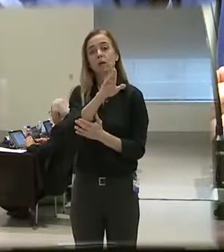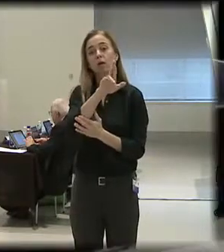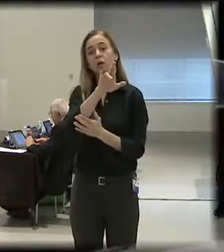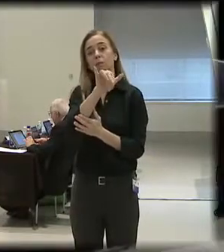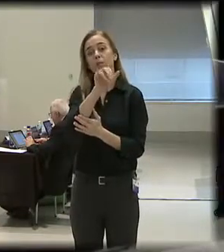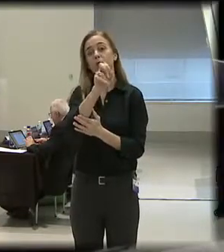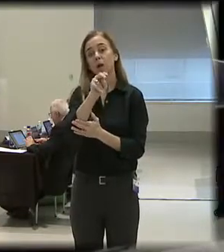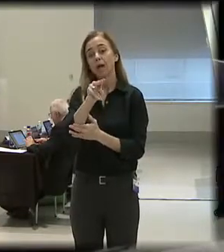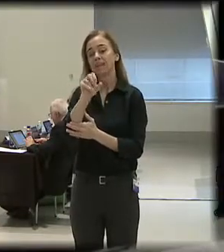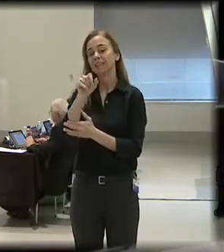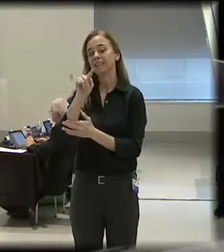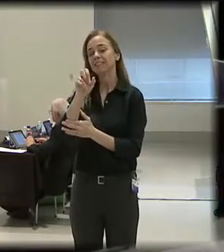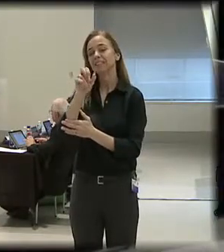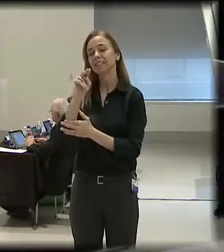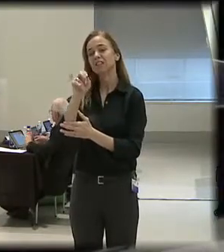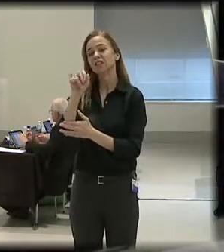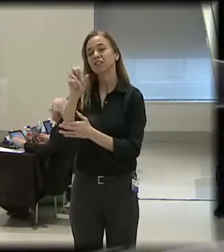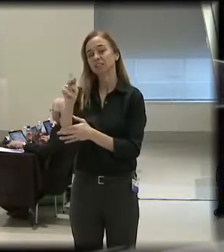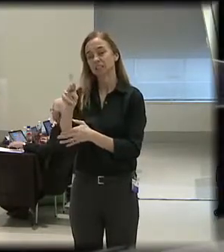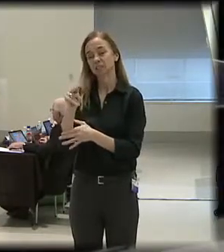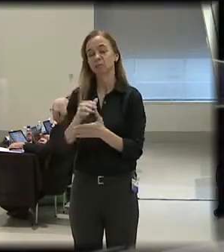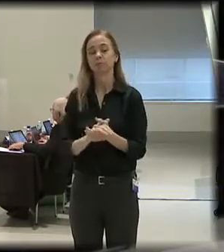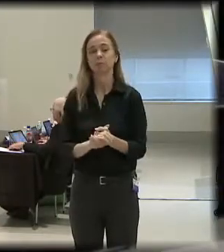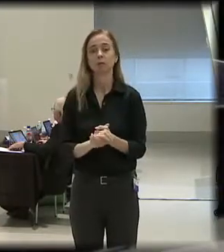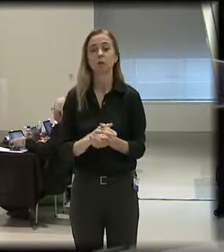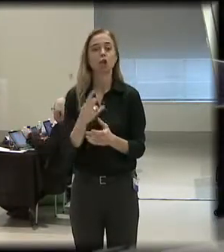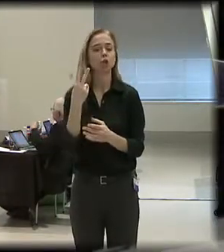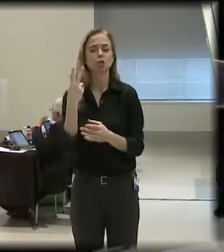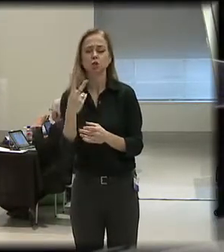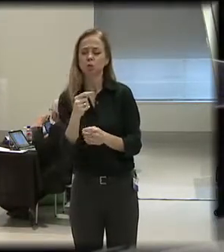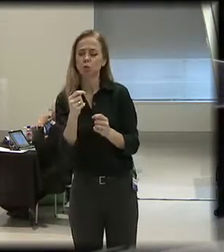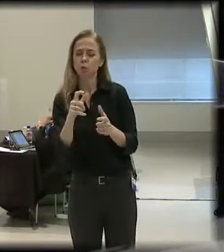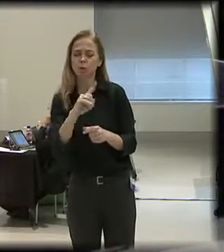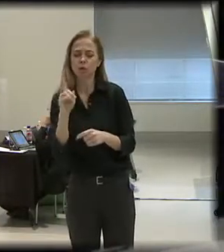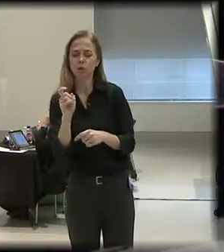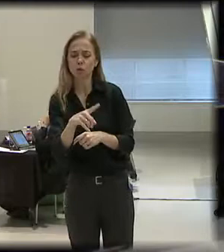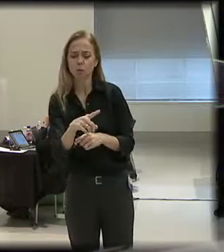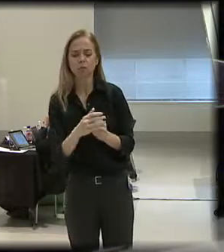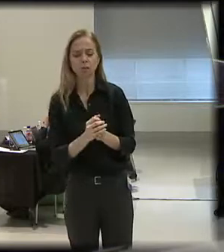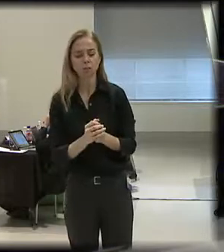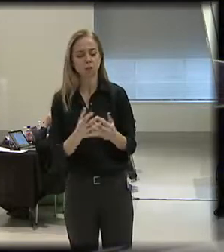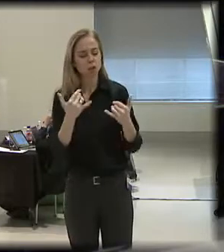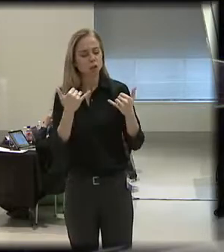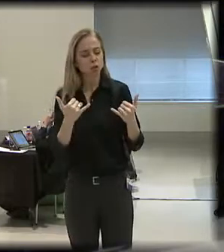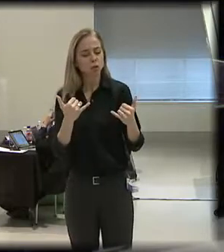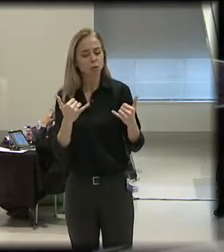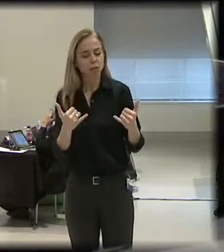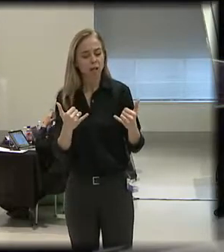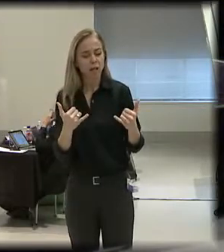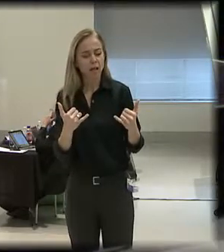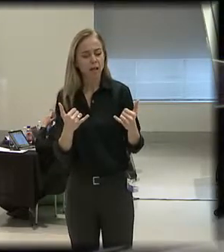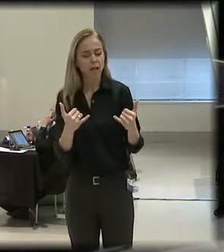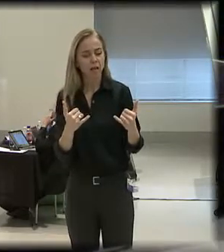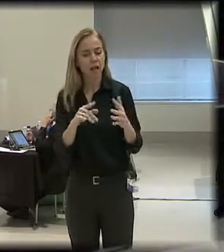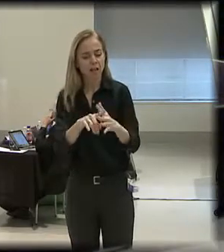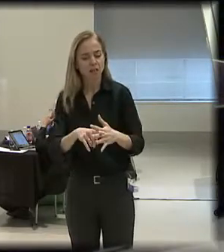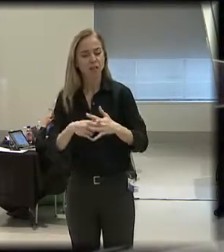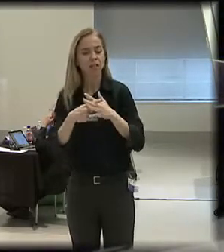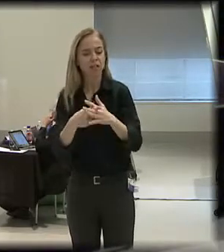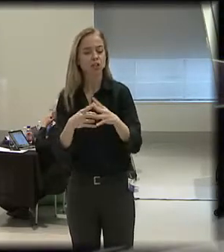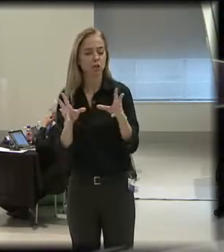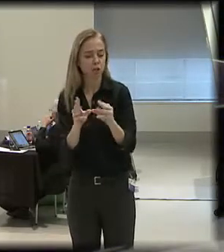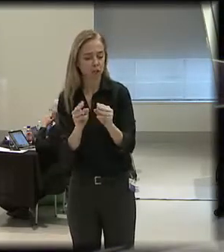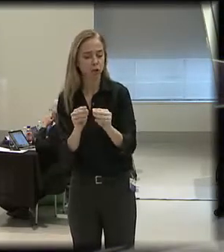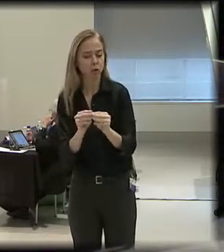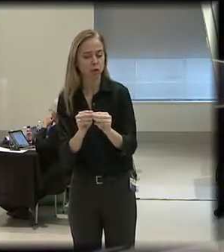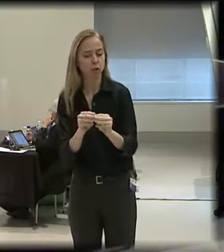by Roberto Villasenor. Just 2 quick questions. Mr. Robinson, today, and actually at our initial hearing, we